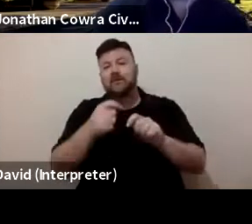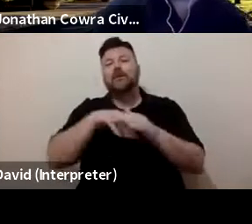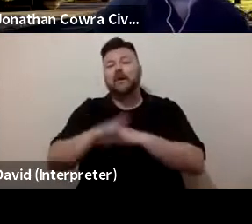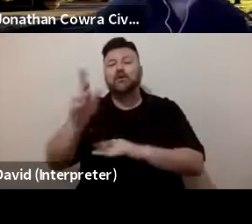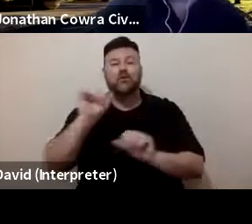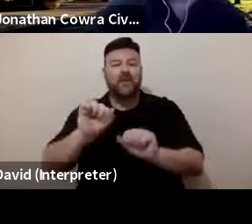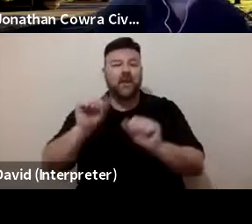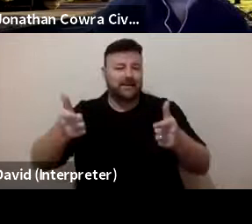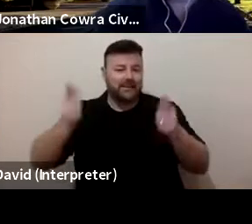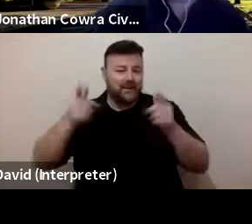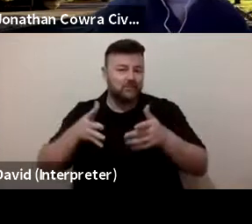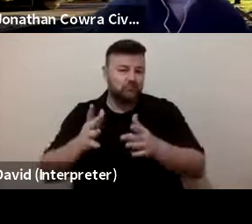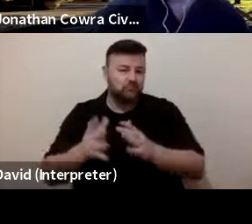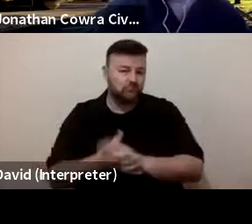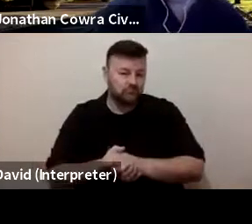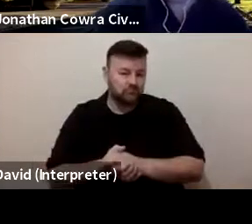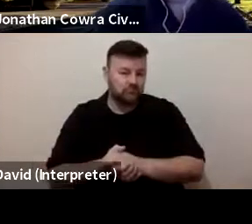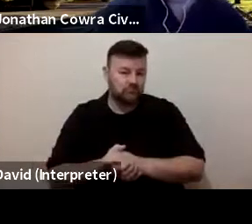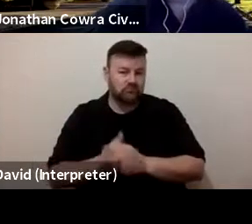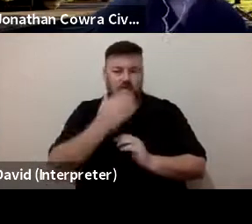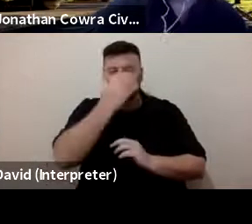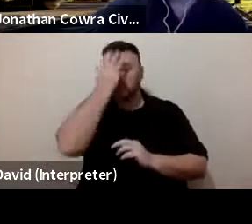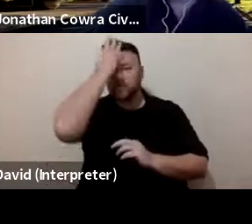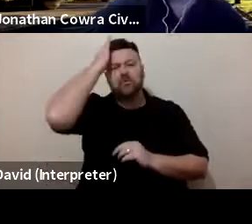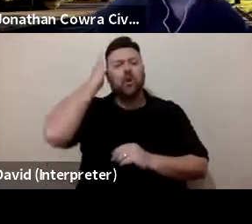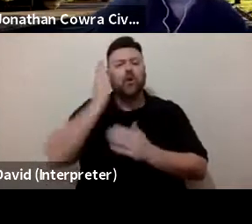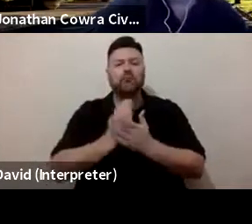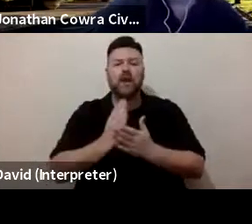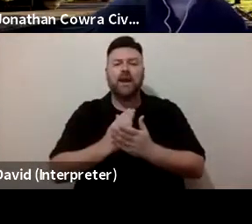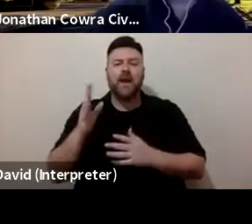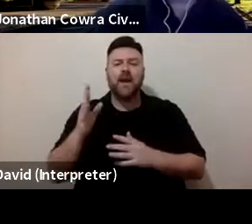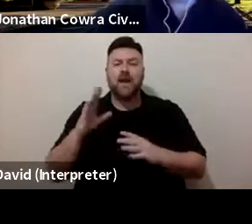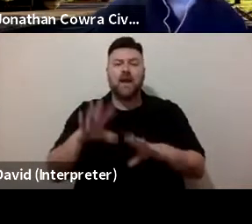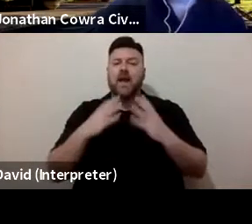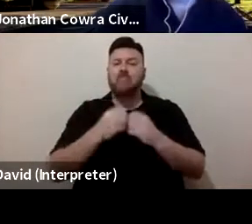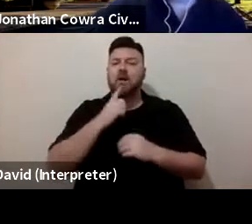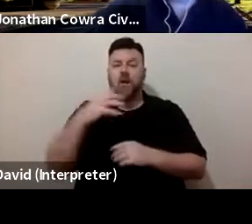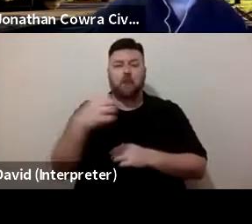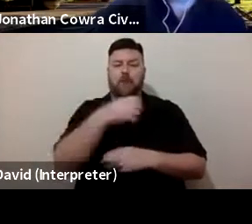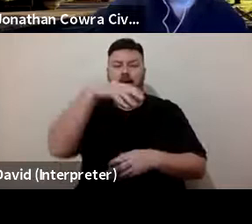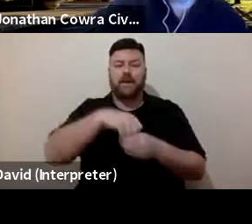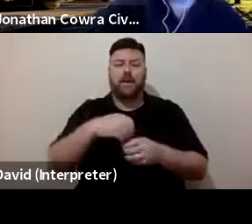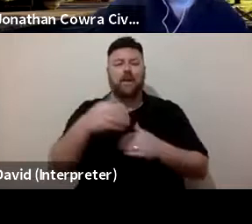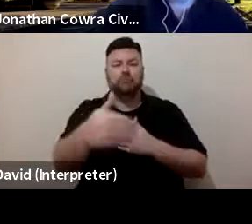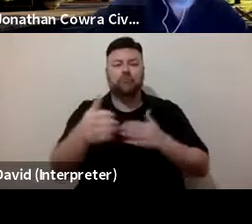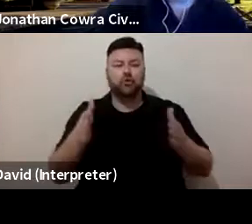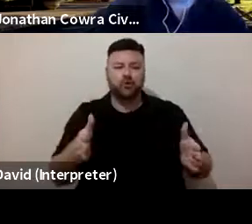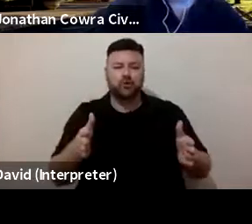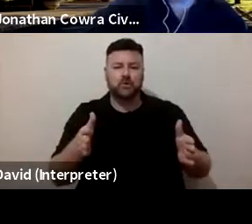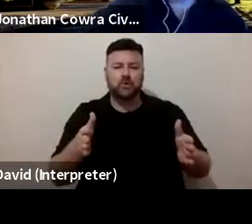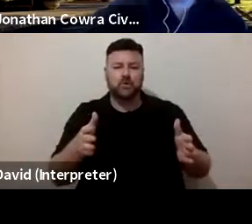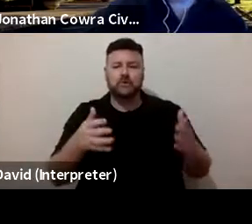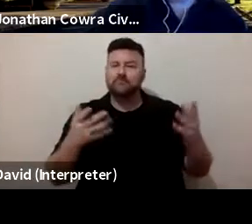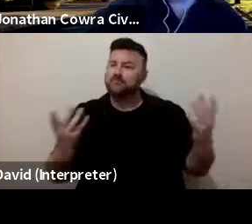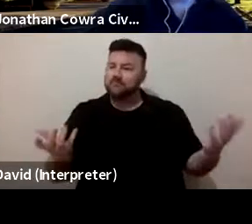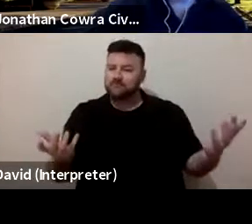teaching practice. And so it's all about being in the room. That sort of, that type of socially inclusive arts practice is about